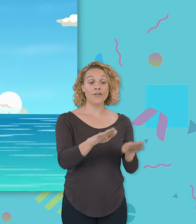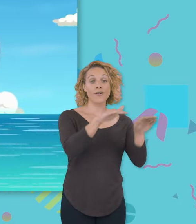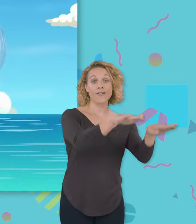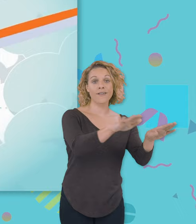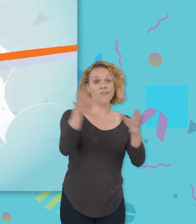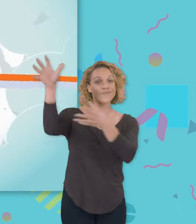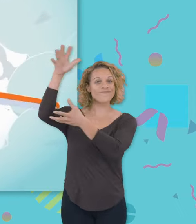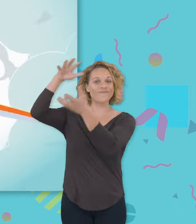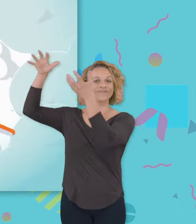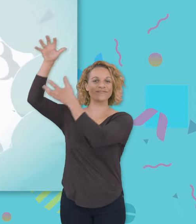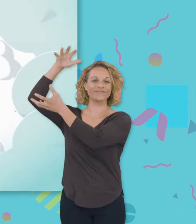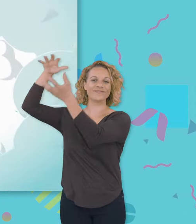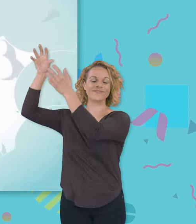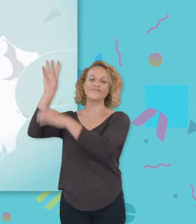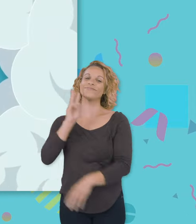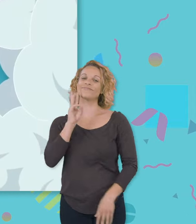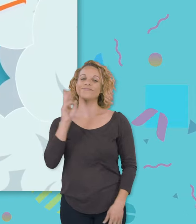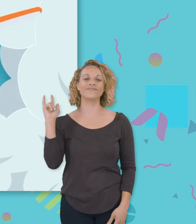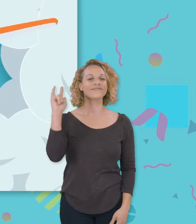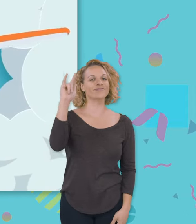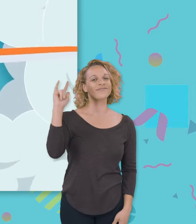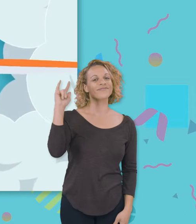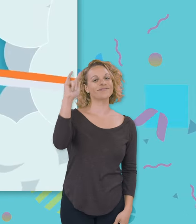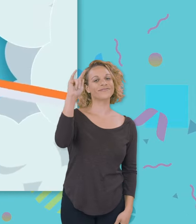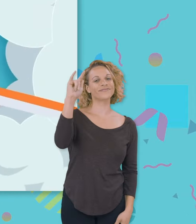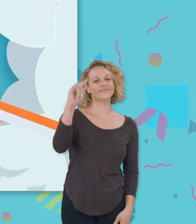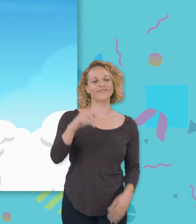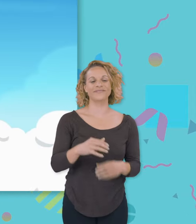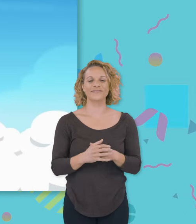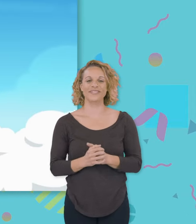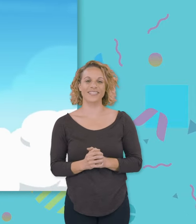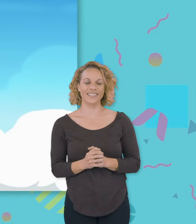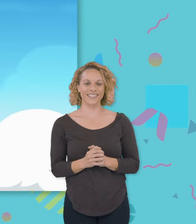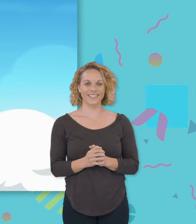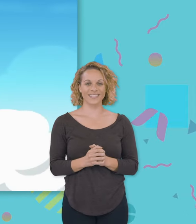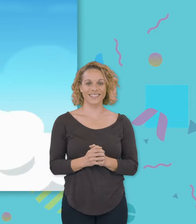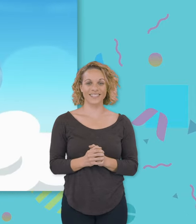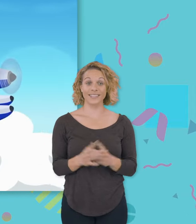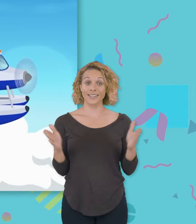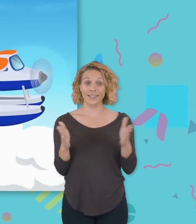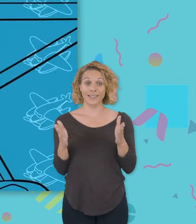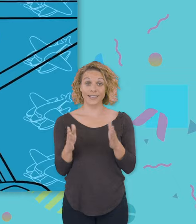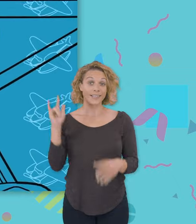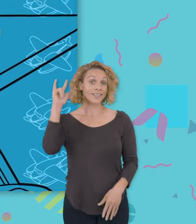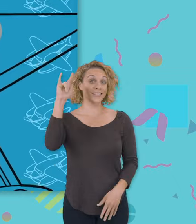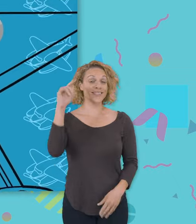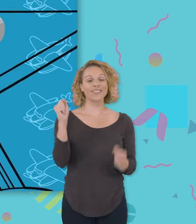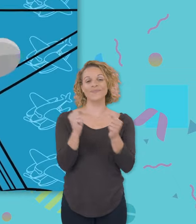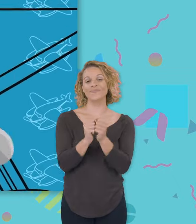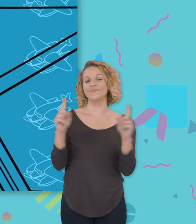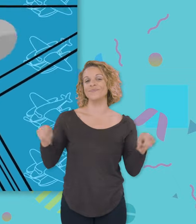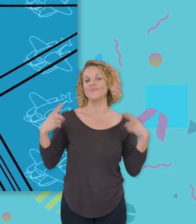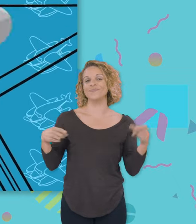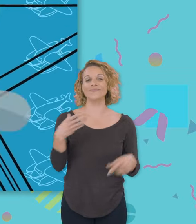the ocean in the clouds so high. It's a seaplane, a seaplane. It's a